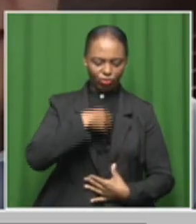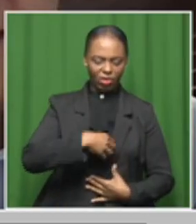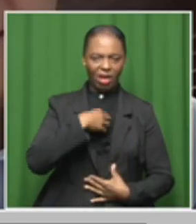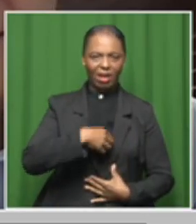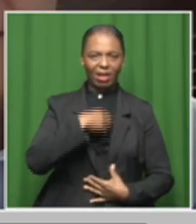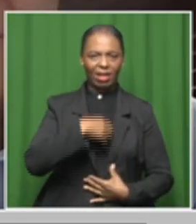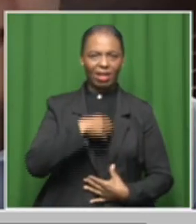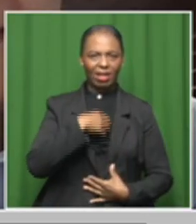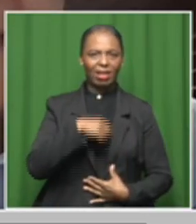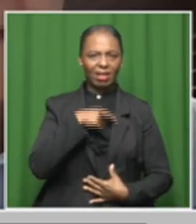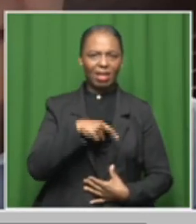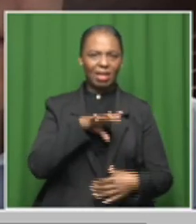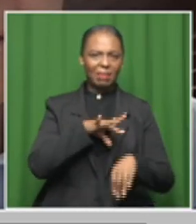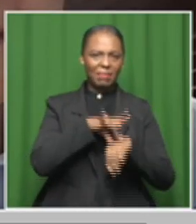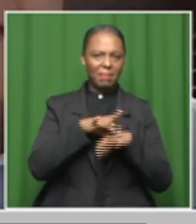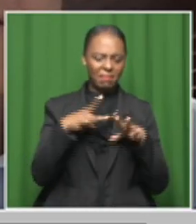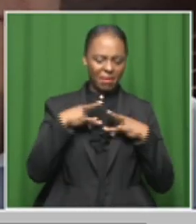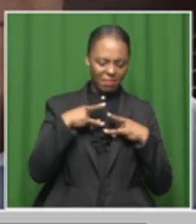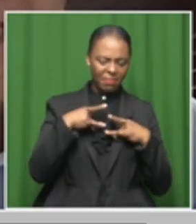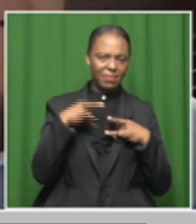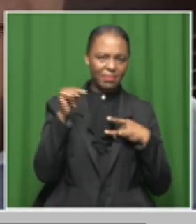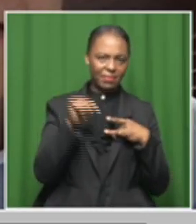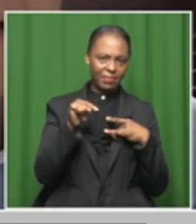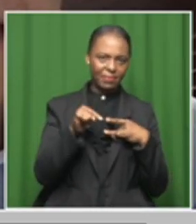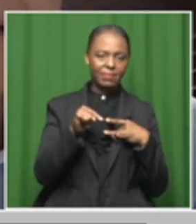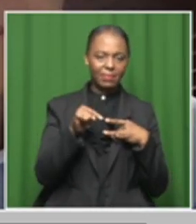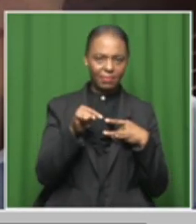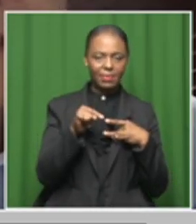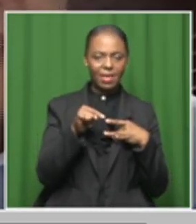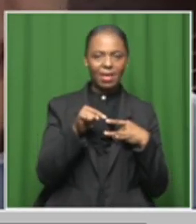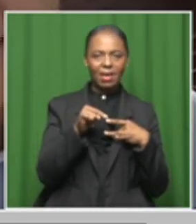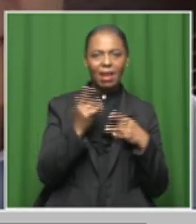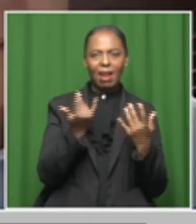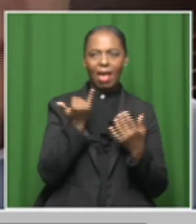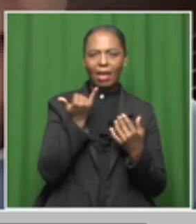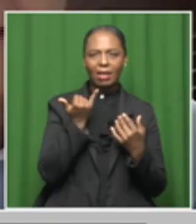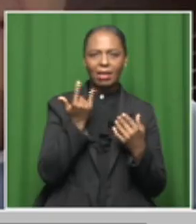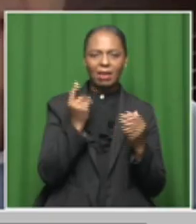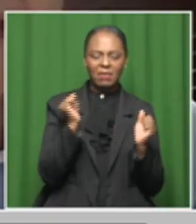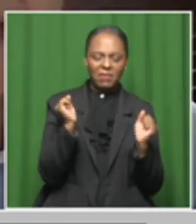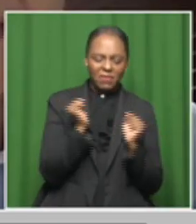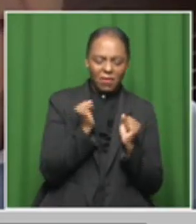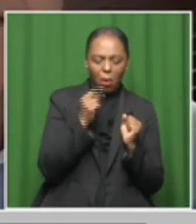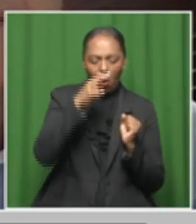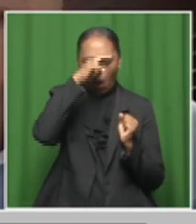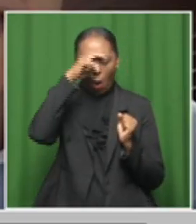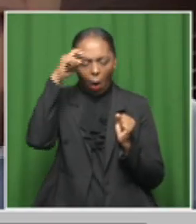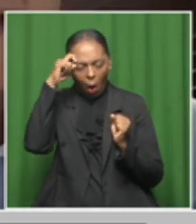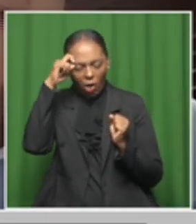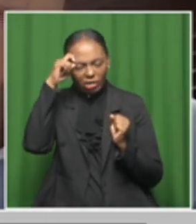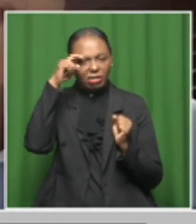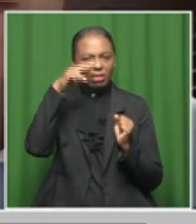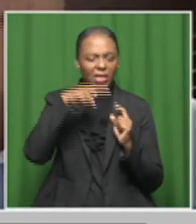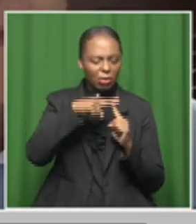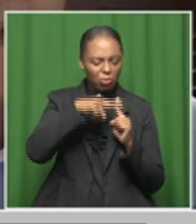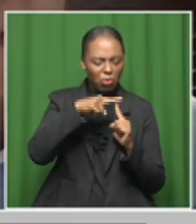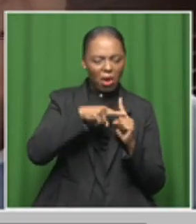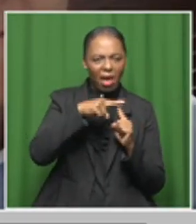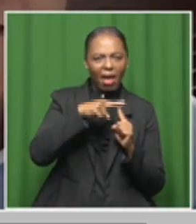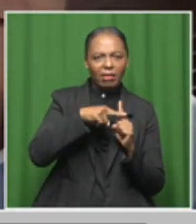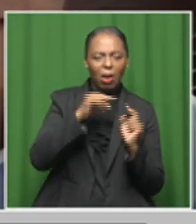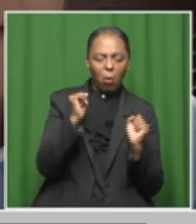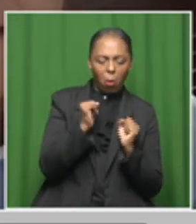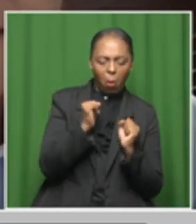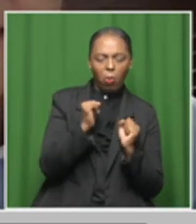infection. It's really a sudden onset of fever and body aches and pains and headaches. So it's more severe.